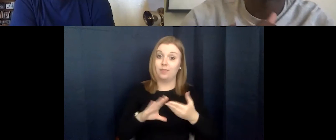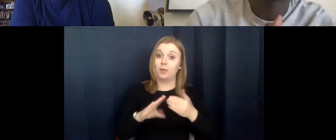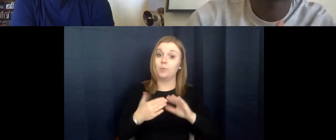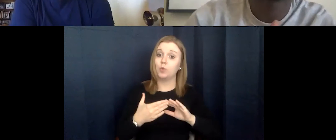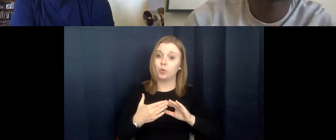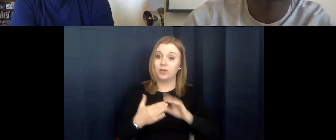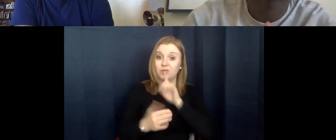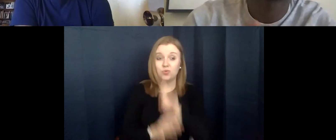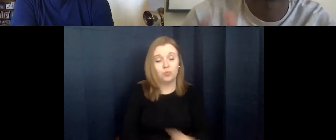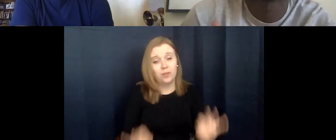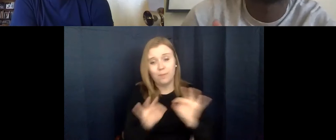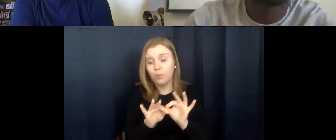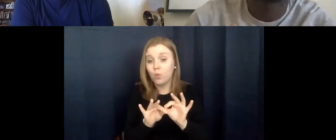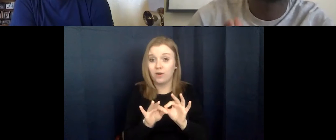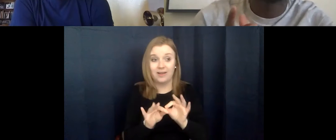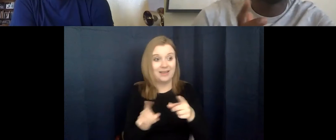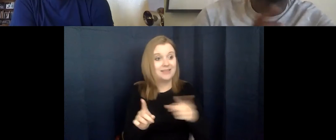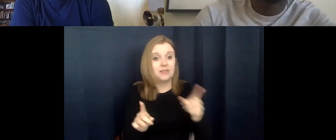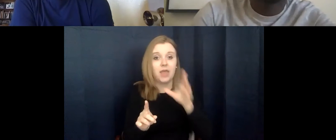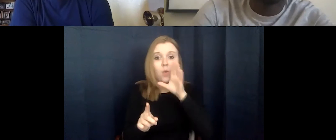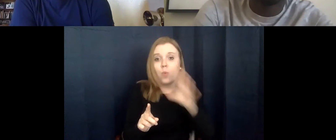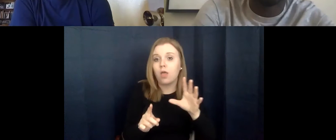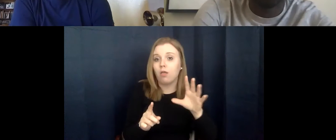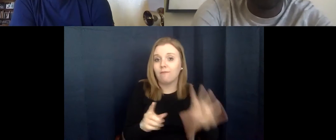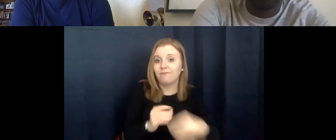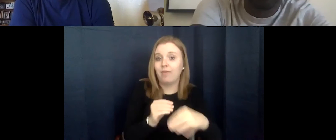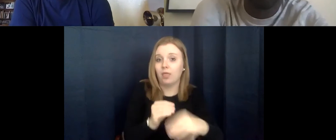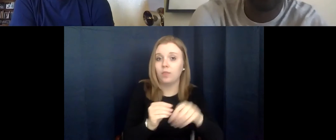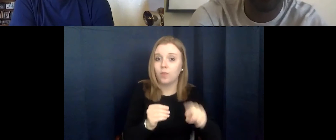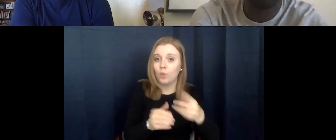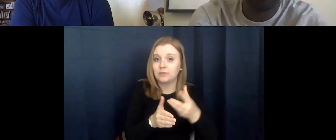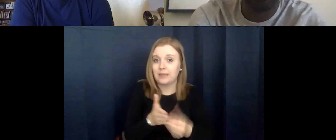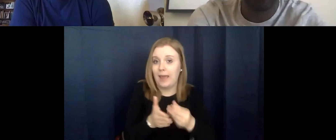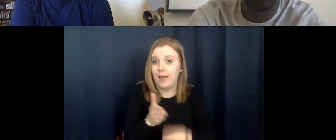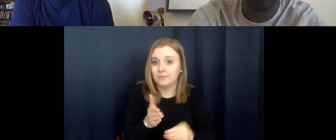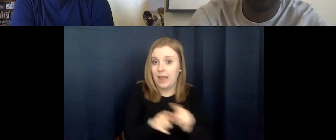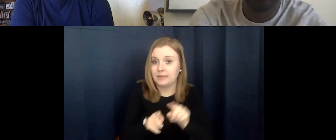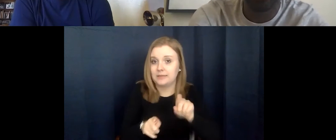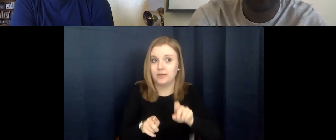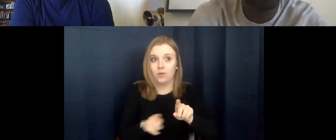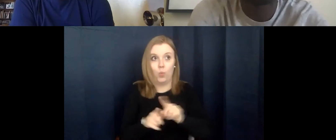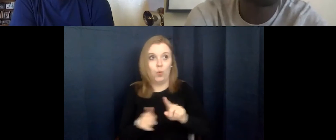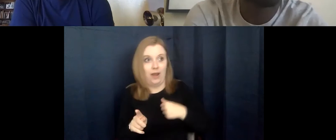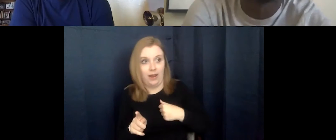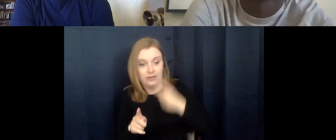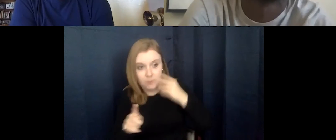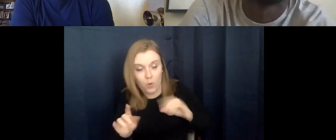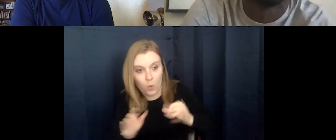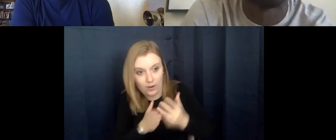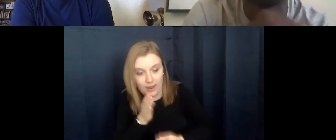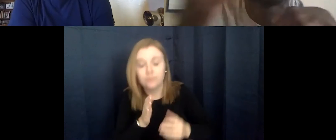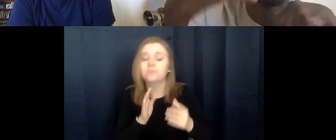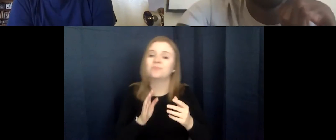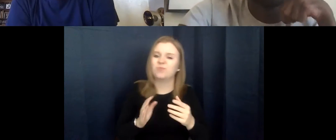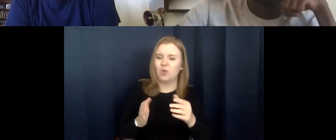so important, because they will fill the gaps when they need to, as I've experienced. So yeah, that's all I had to